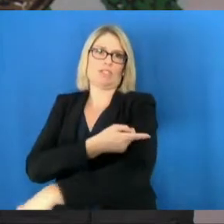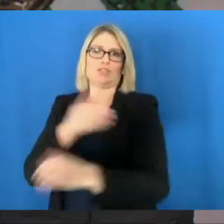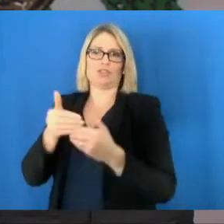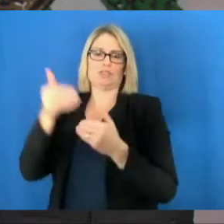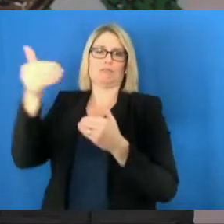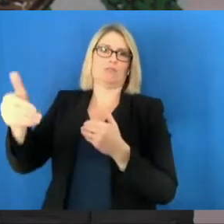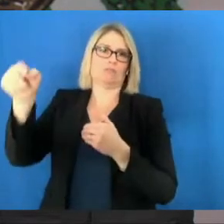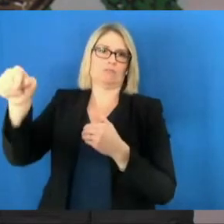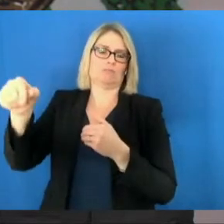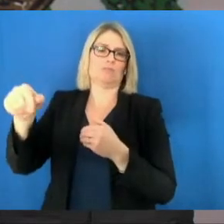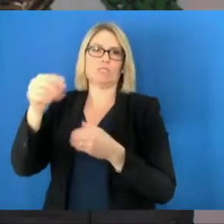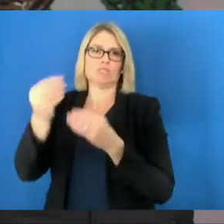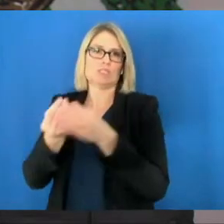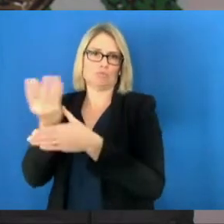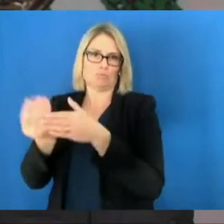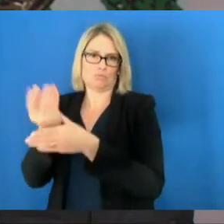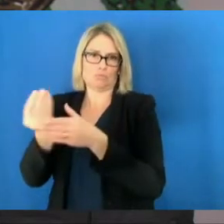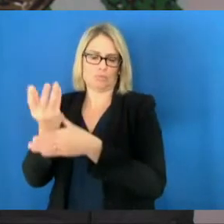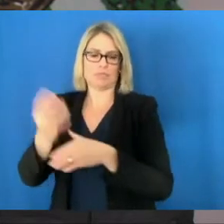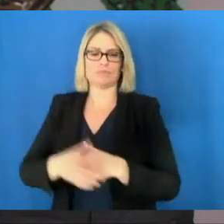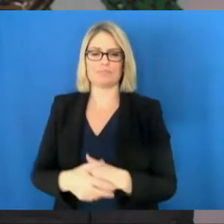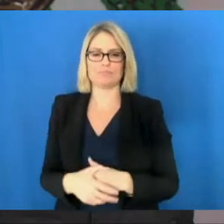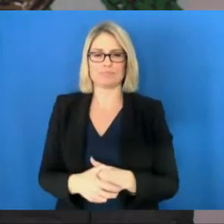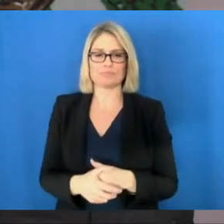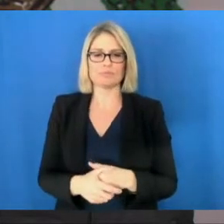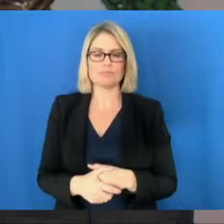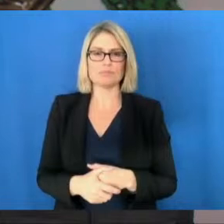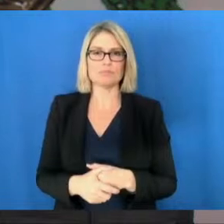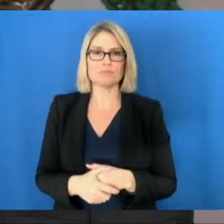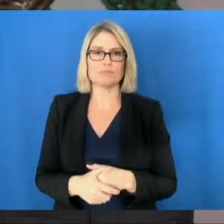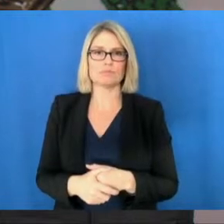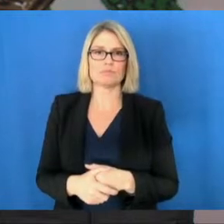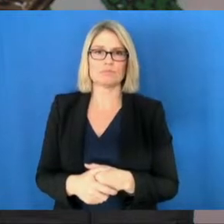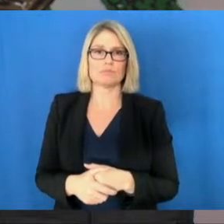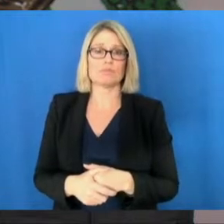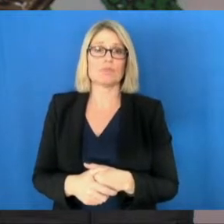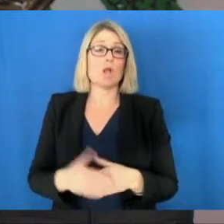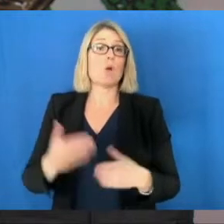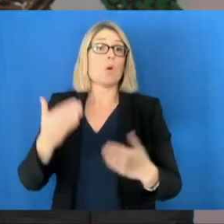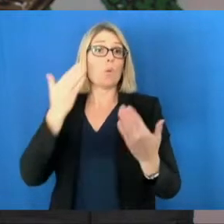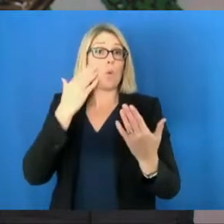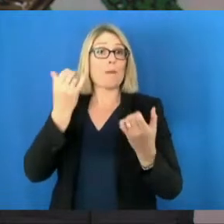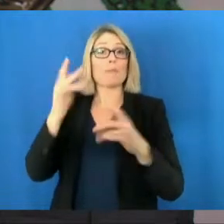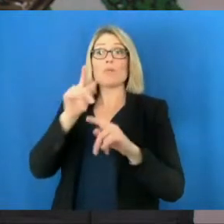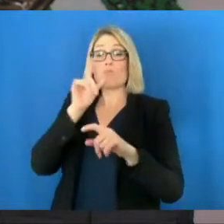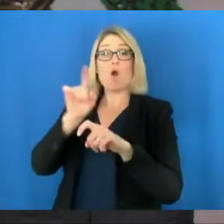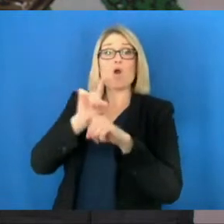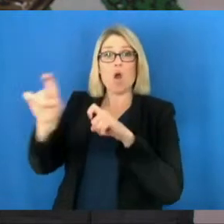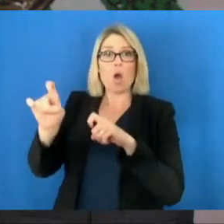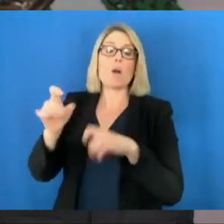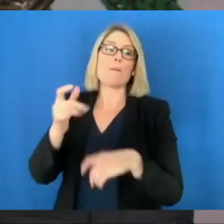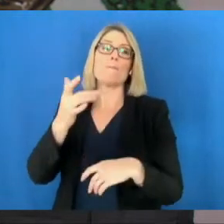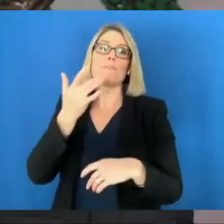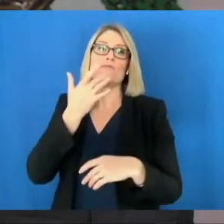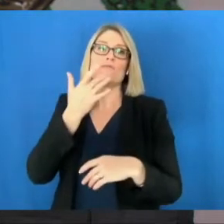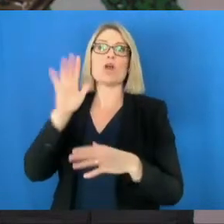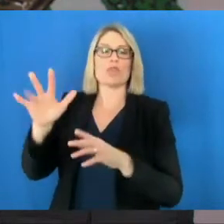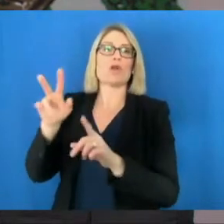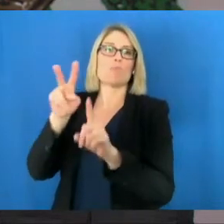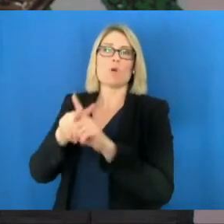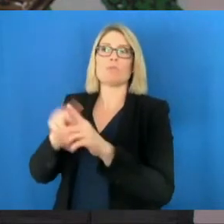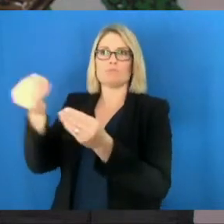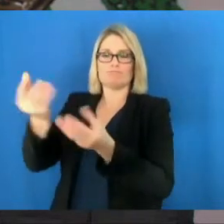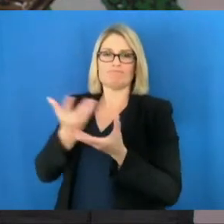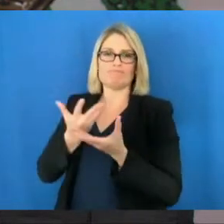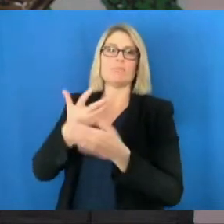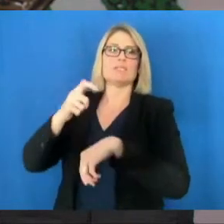We really know how much people who are calling line appreciate receiving their appointment dates and times